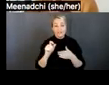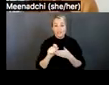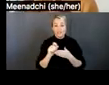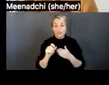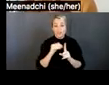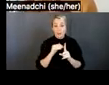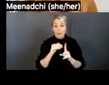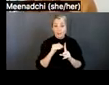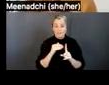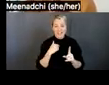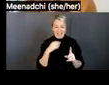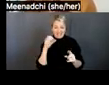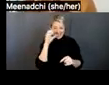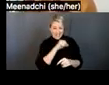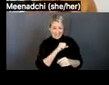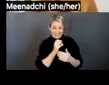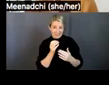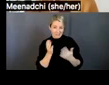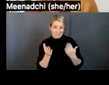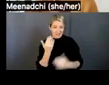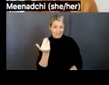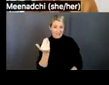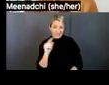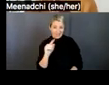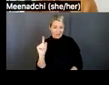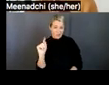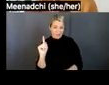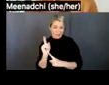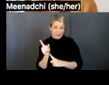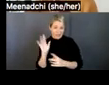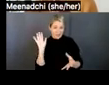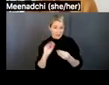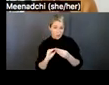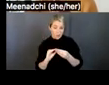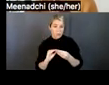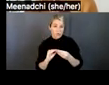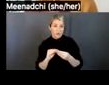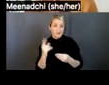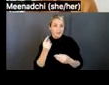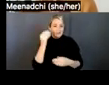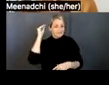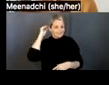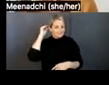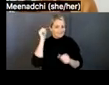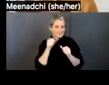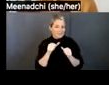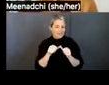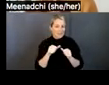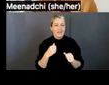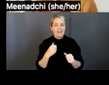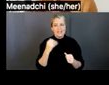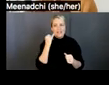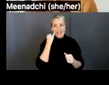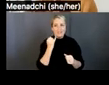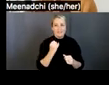prompts, and I would guess that they're going to range from 15 to 20 minutes in total. So something to take note of if it is a